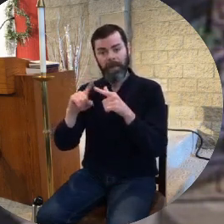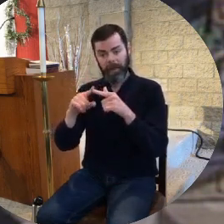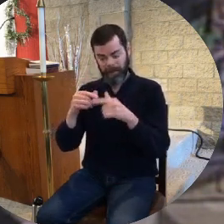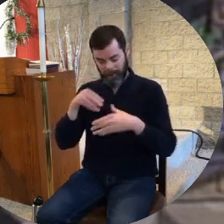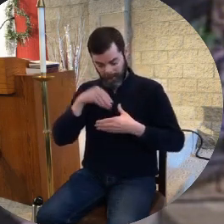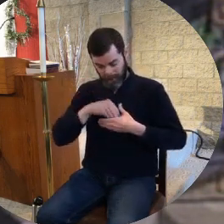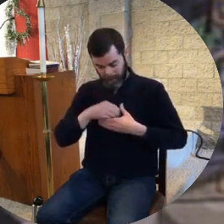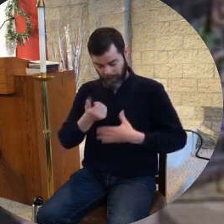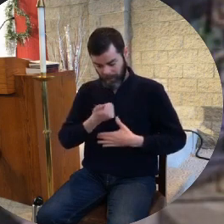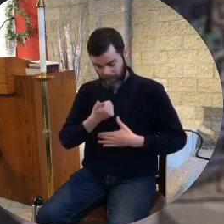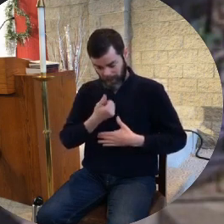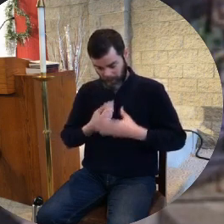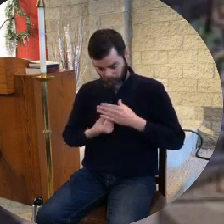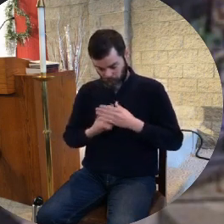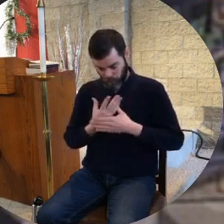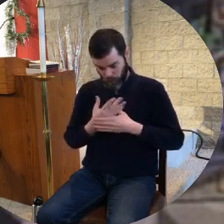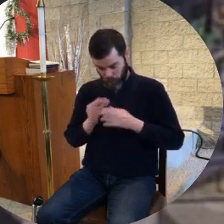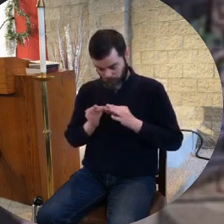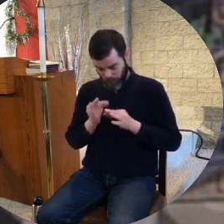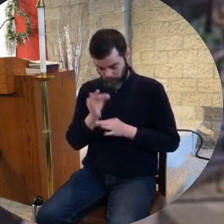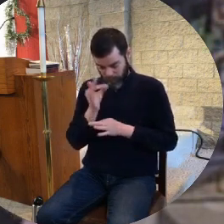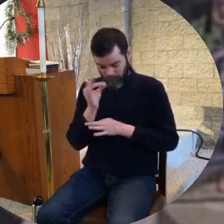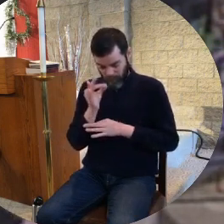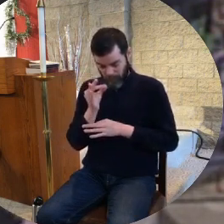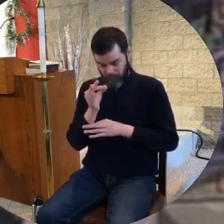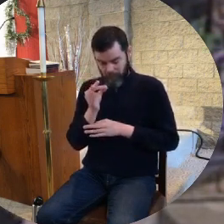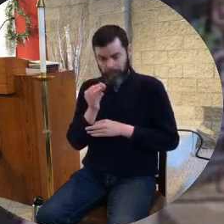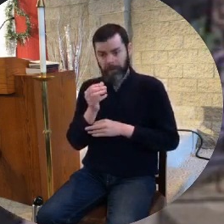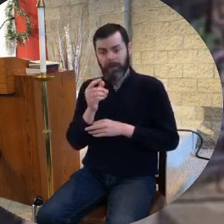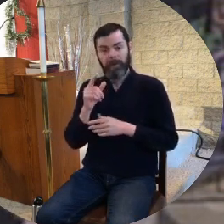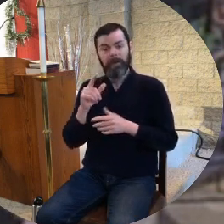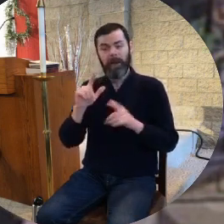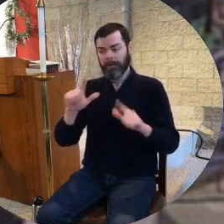And the result, you can too, you know? But it's about me.